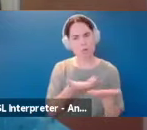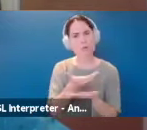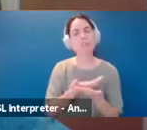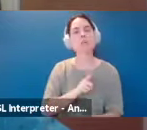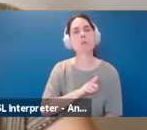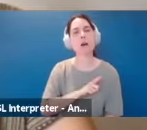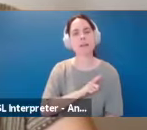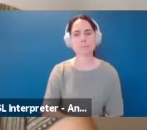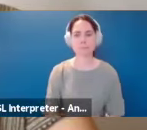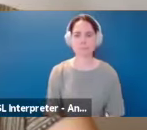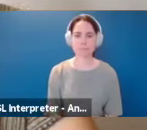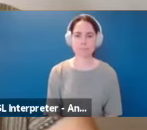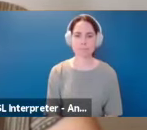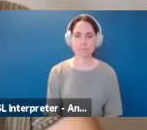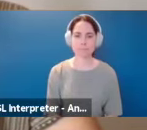Hello, everyone.